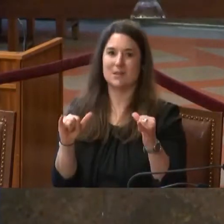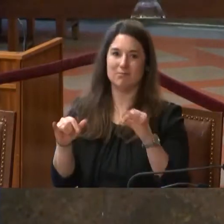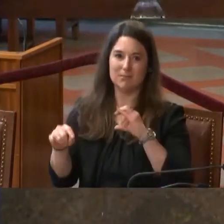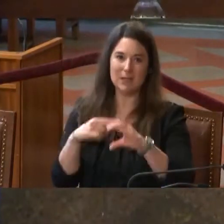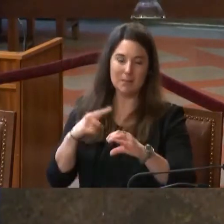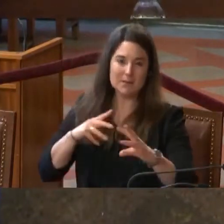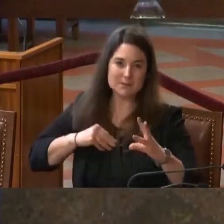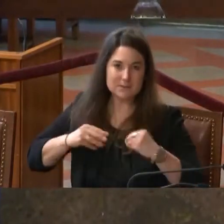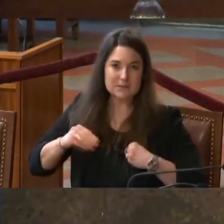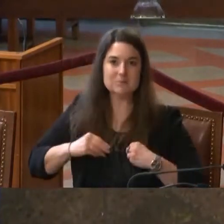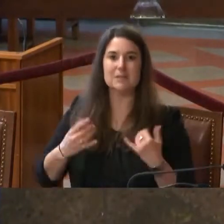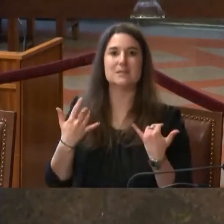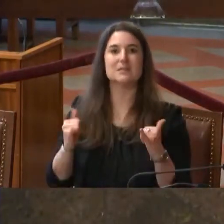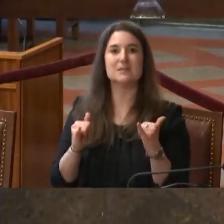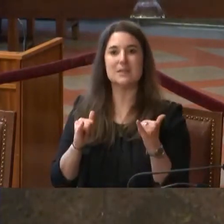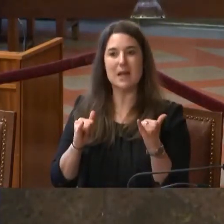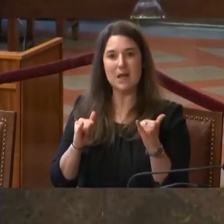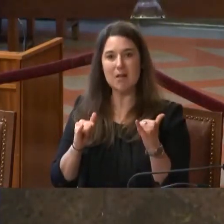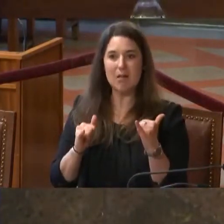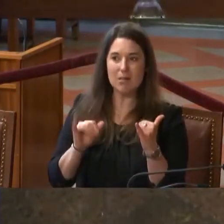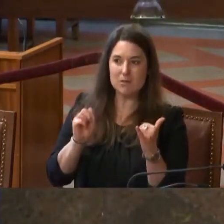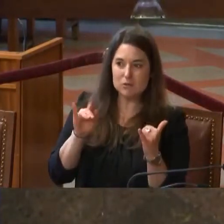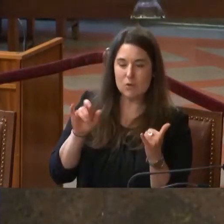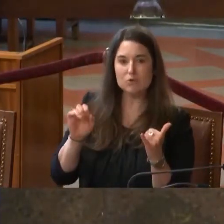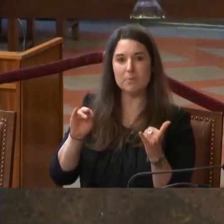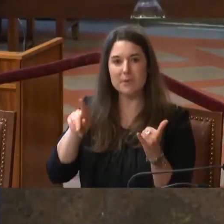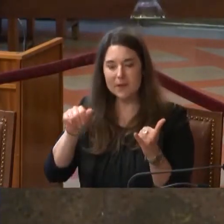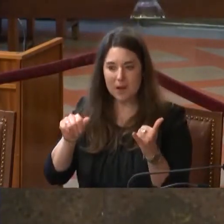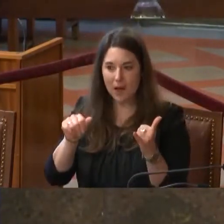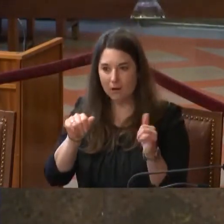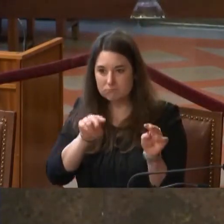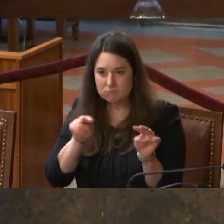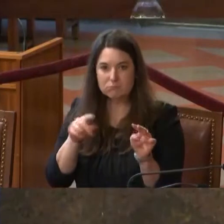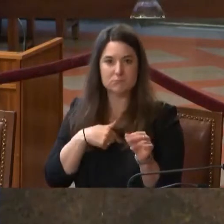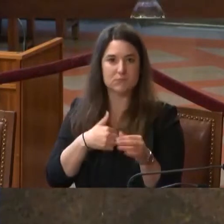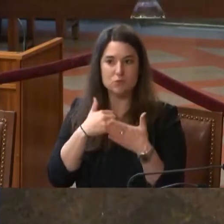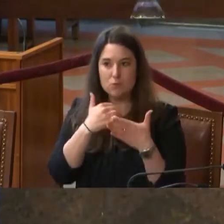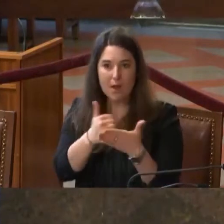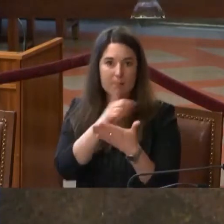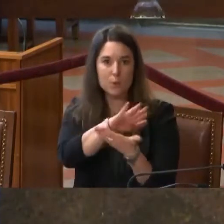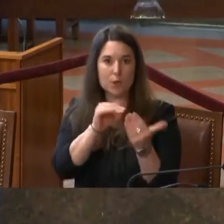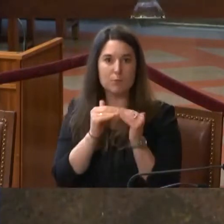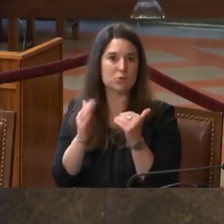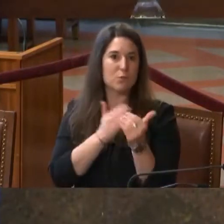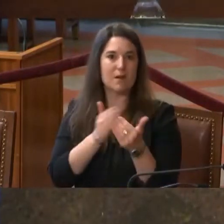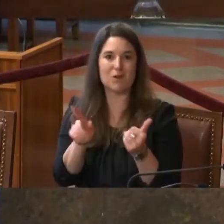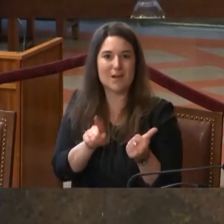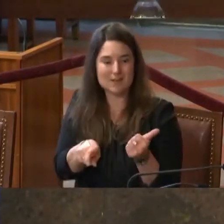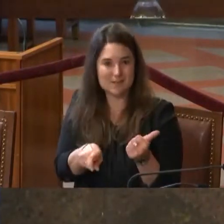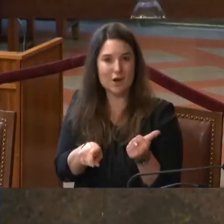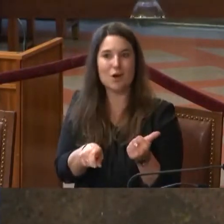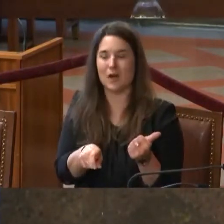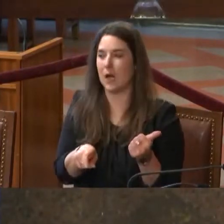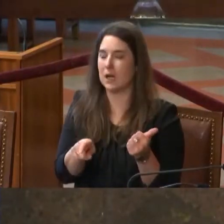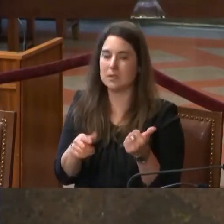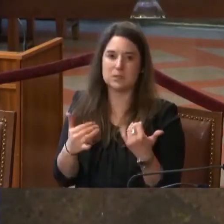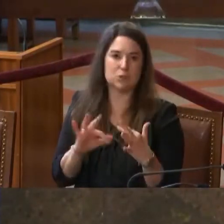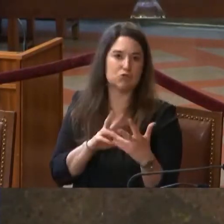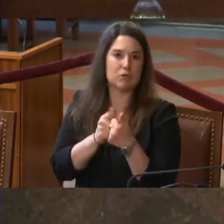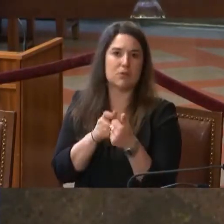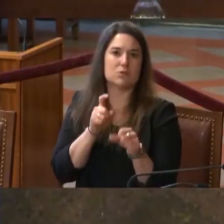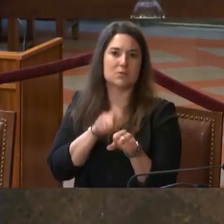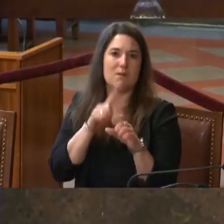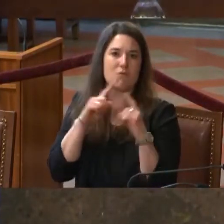emails, you are still keeping up on social media, and still helping your communities with all the necessities that we can. And it's a very challenging time